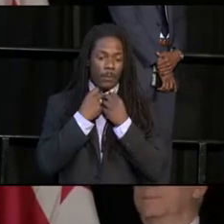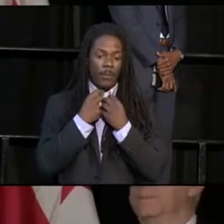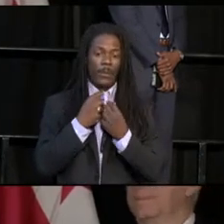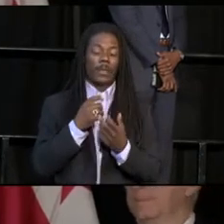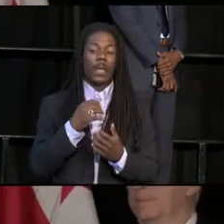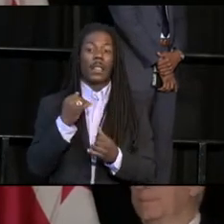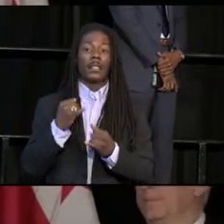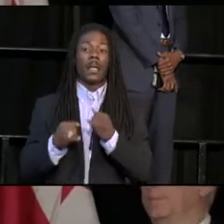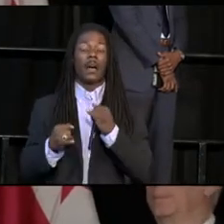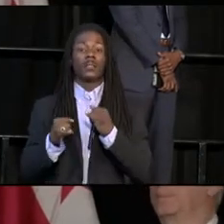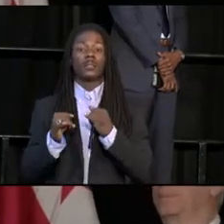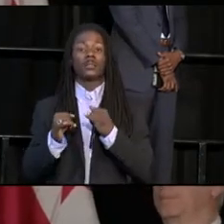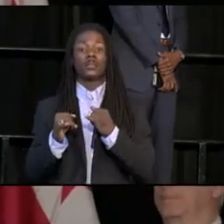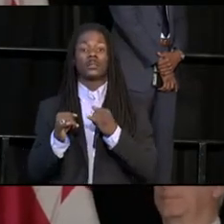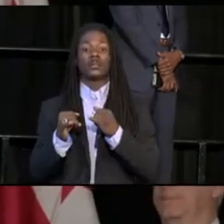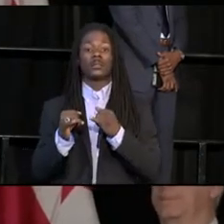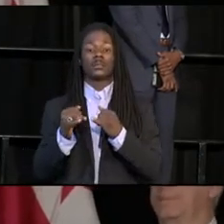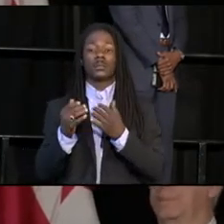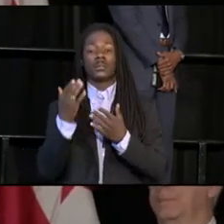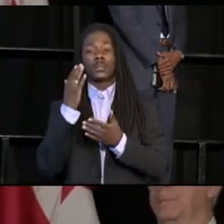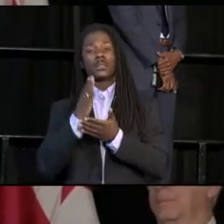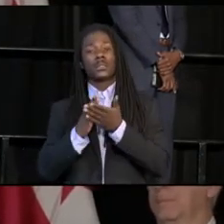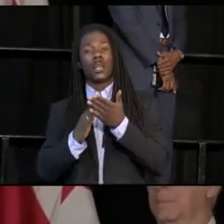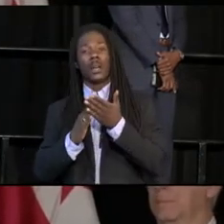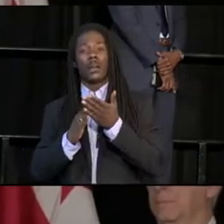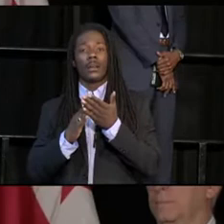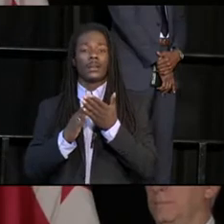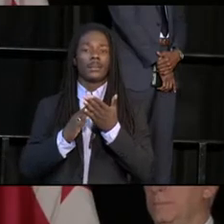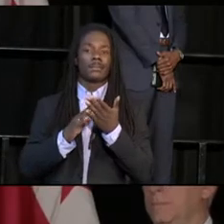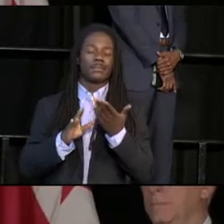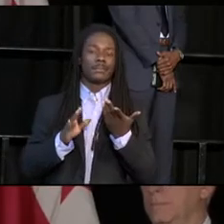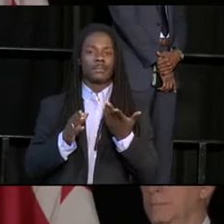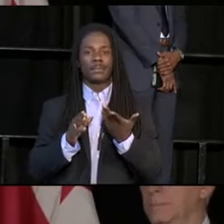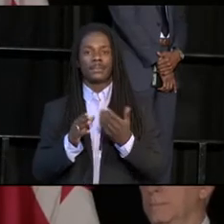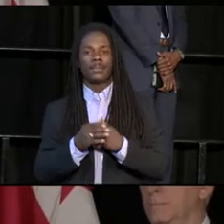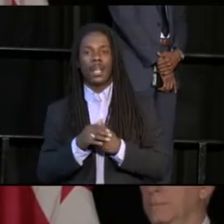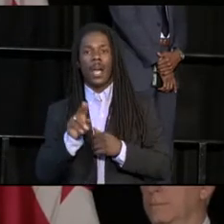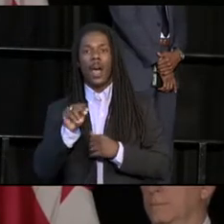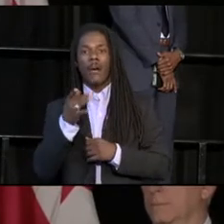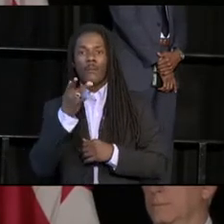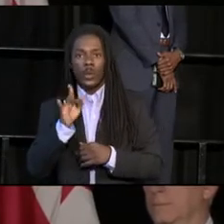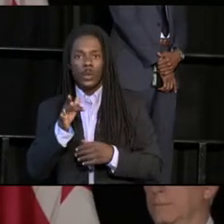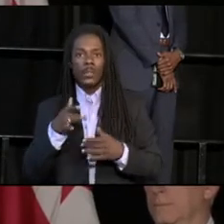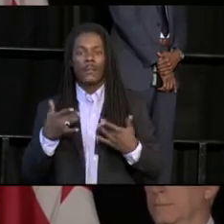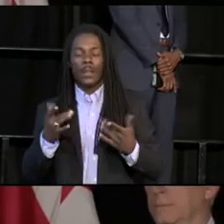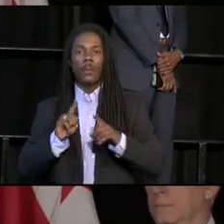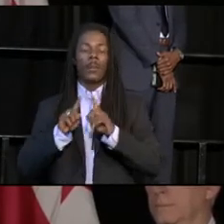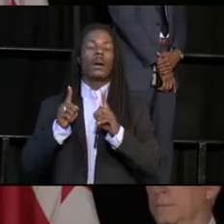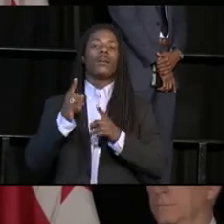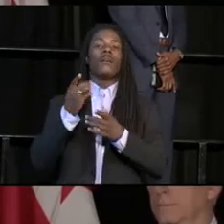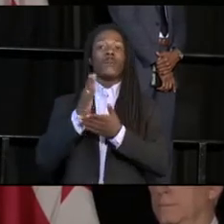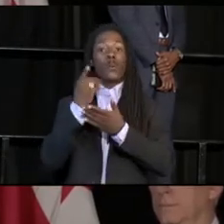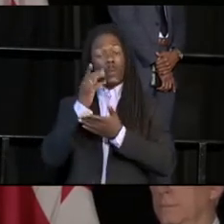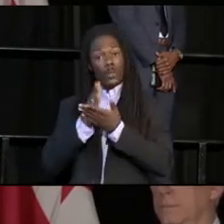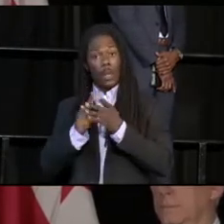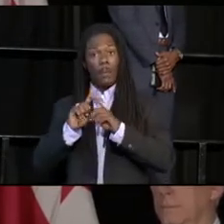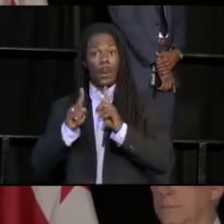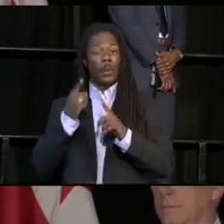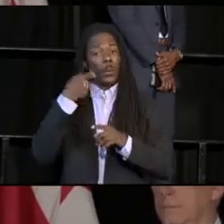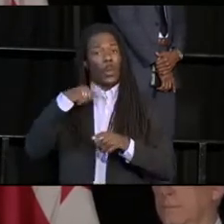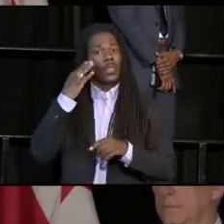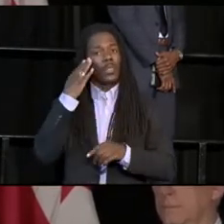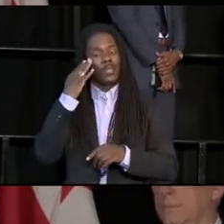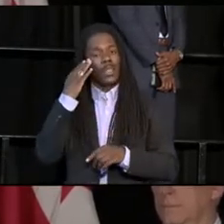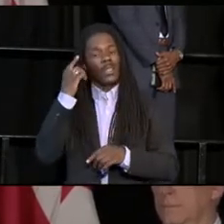may experience, we anticipate this will be a very successful event. I'm now going to turn it over to